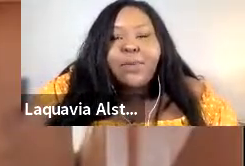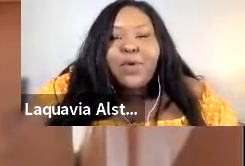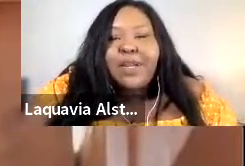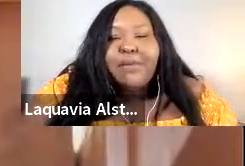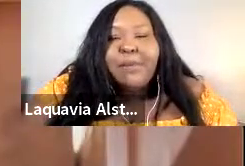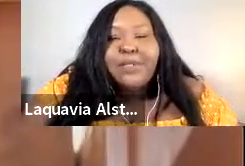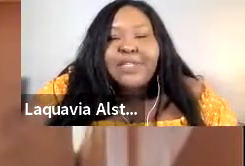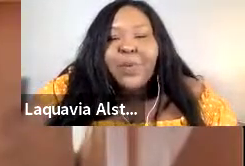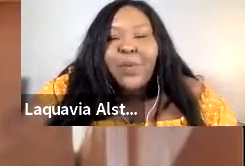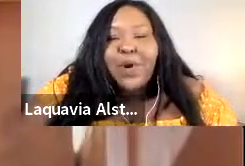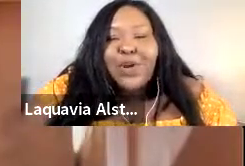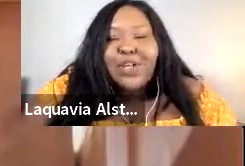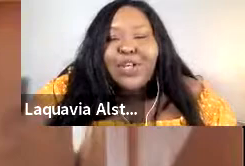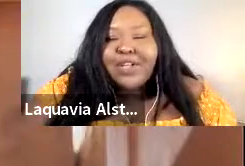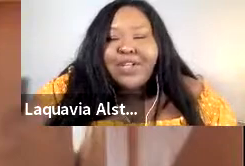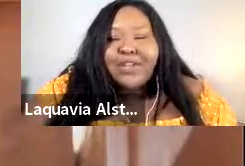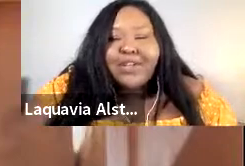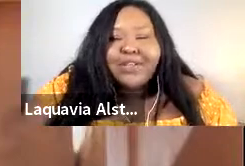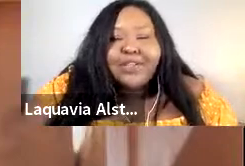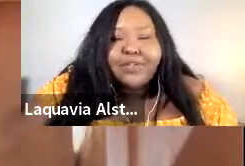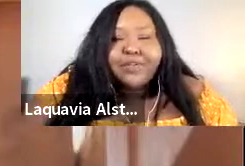Some more community members at work.